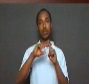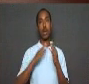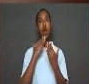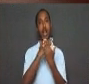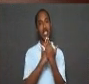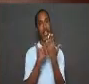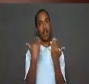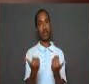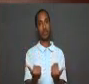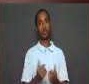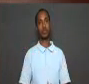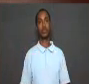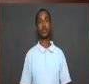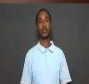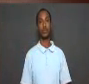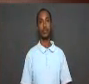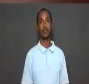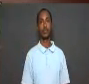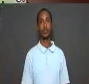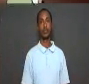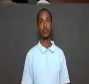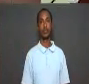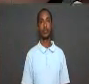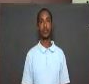Let's get back to our lesson.